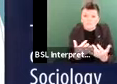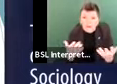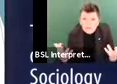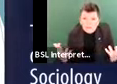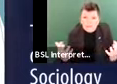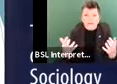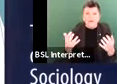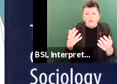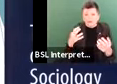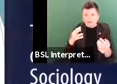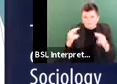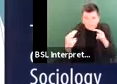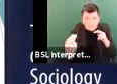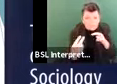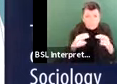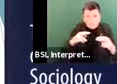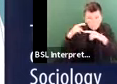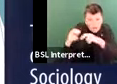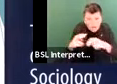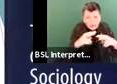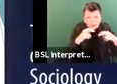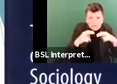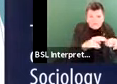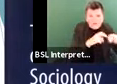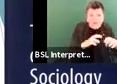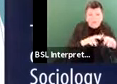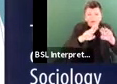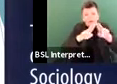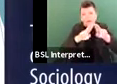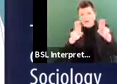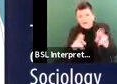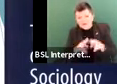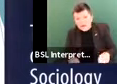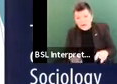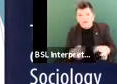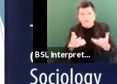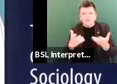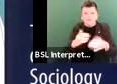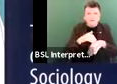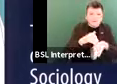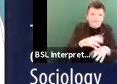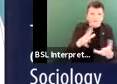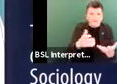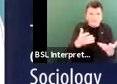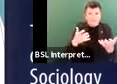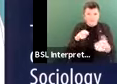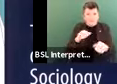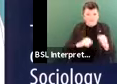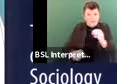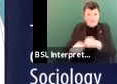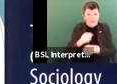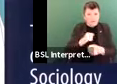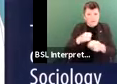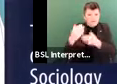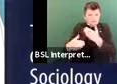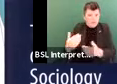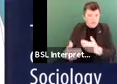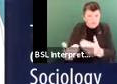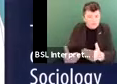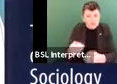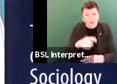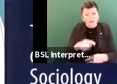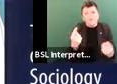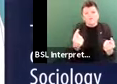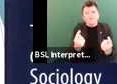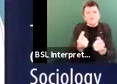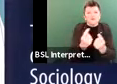of international comparisons of the different consequences of those trends. And this issue of the